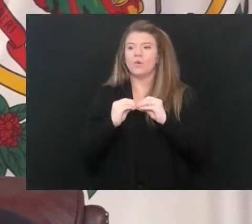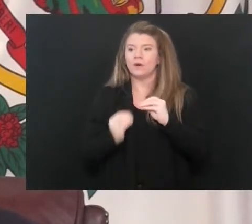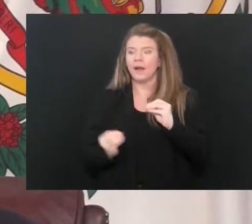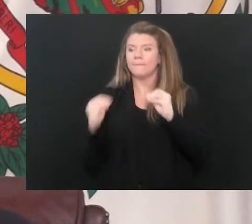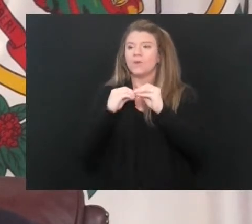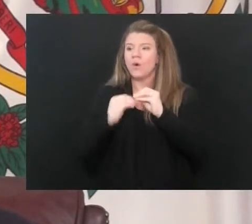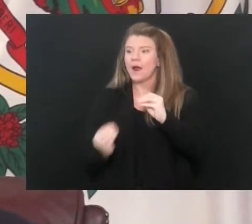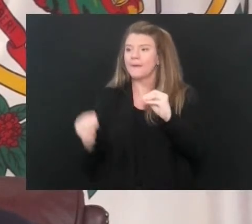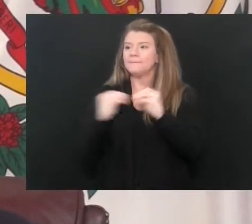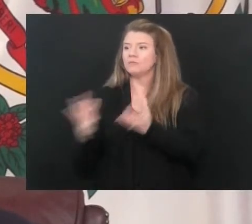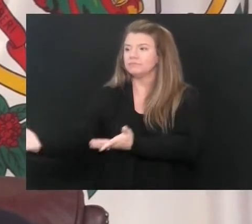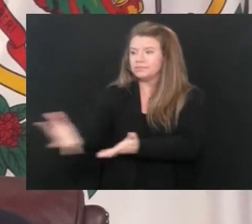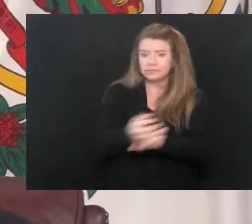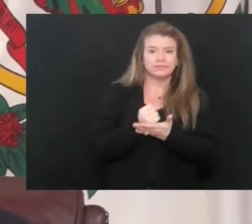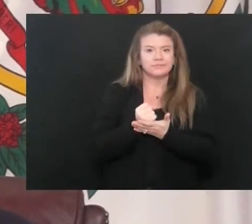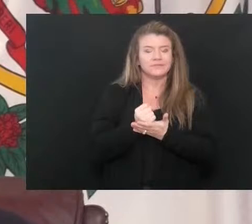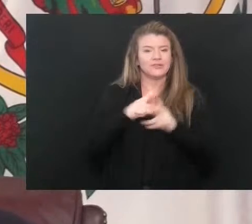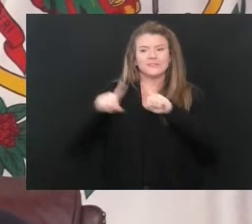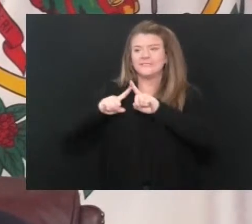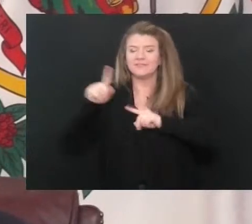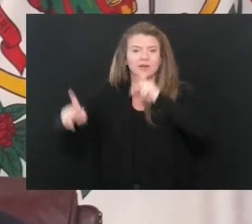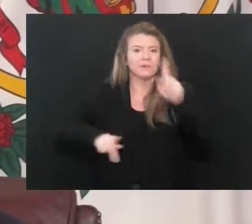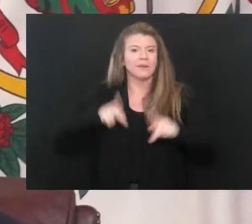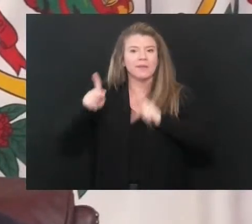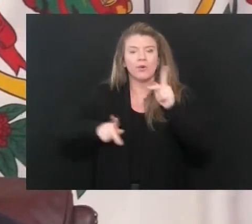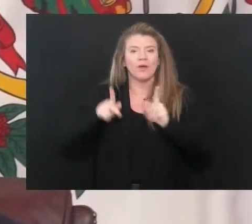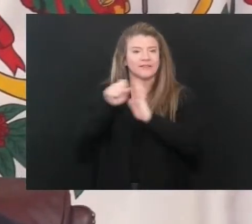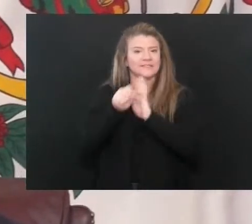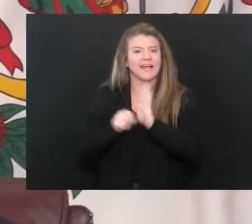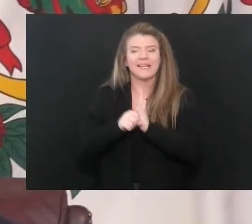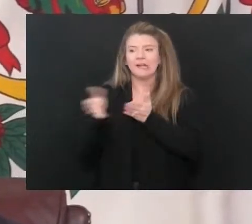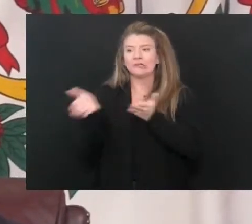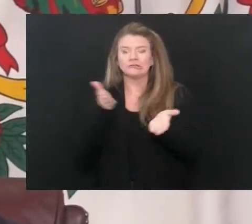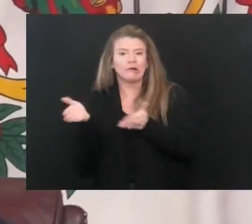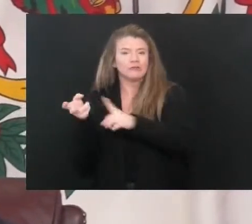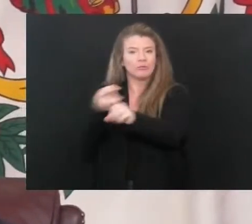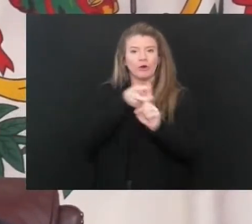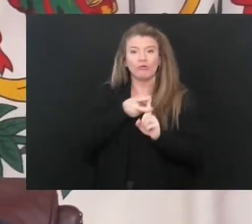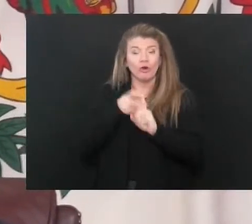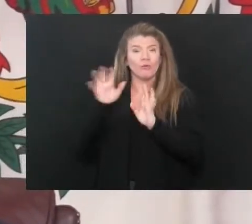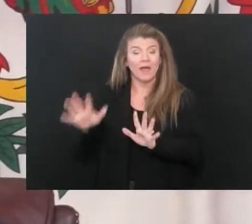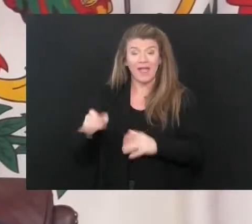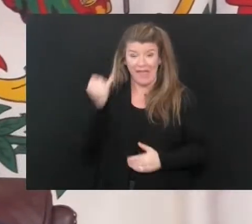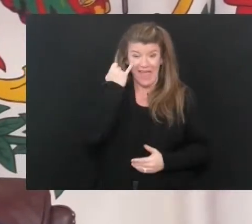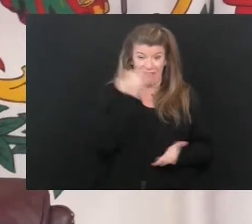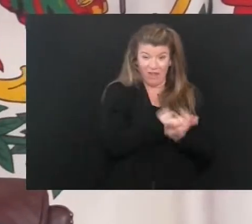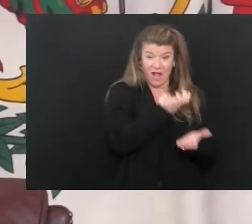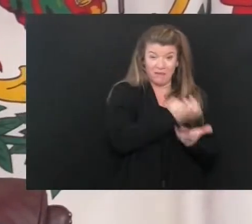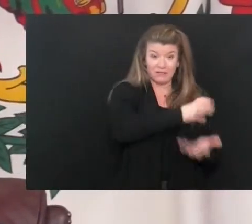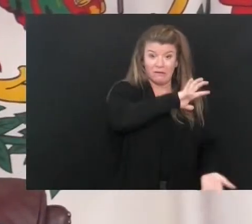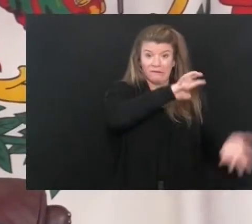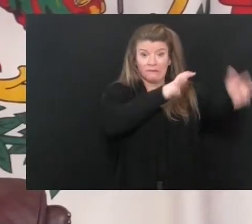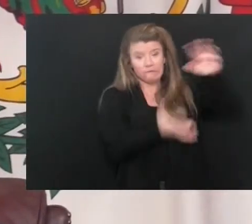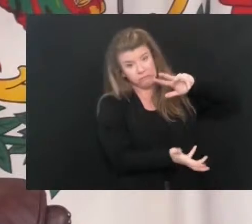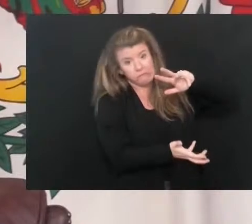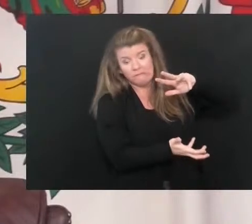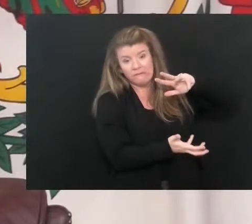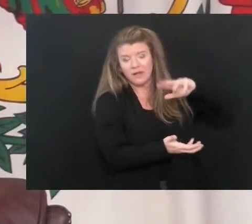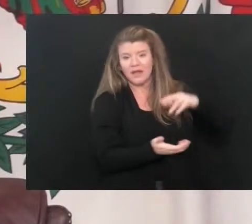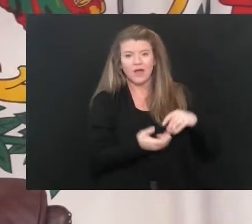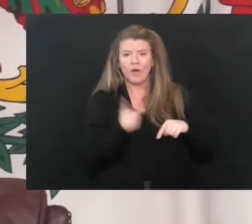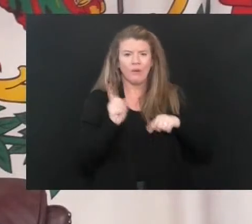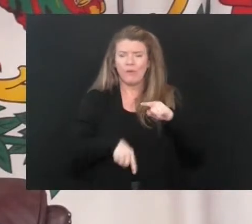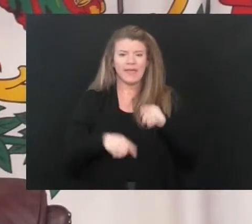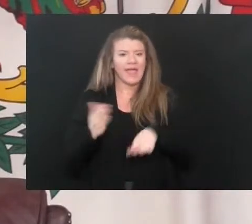our services, for all of our different people in the state. And if they're upside down, you can't fix the